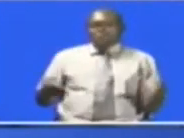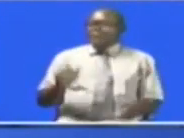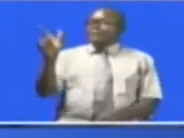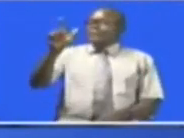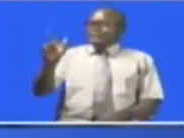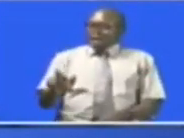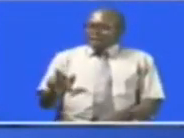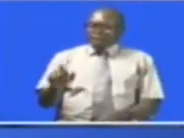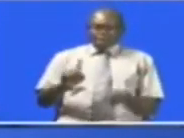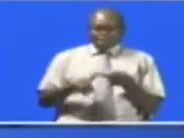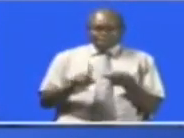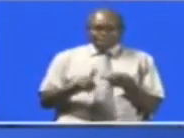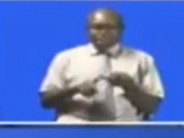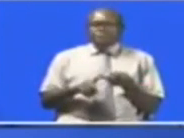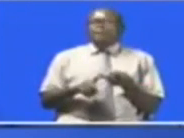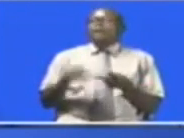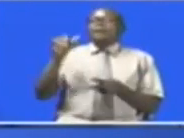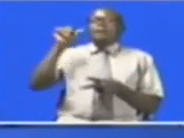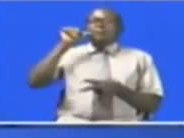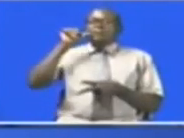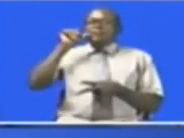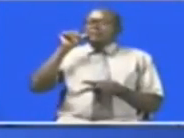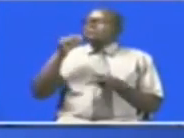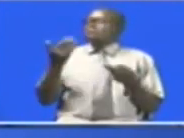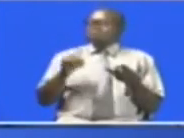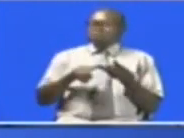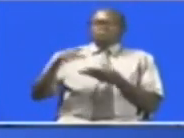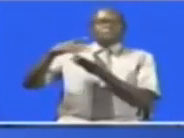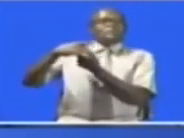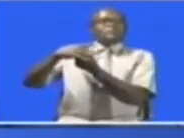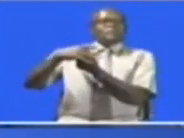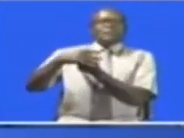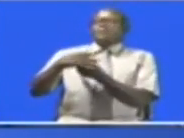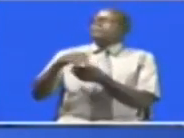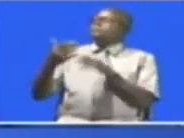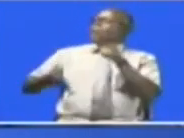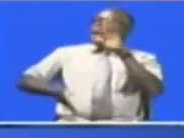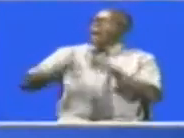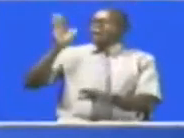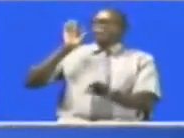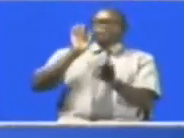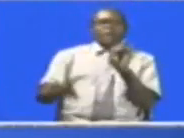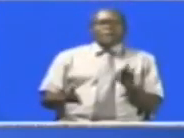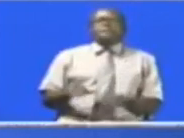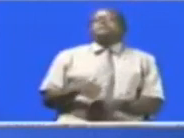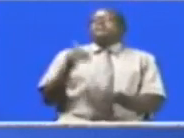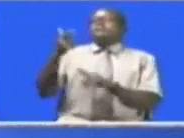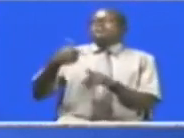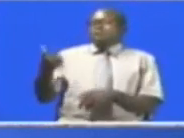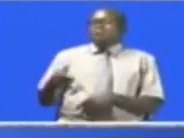from Italy and also Britain and Germany, that they were very fast. And also